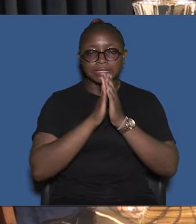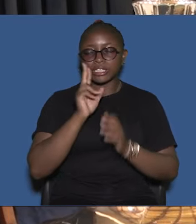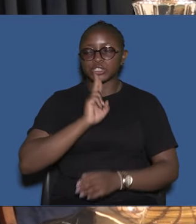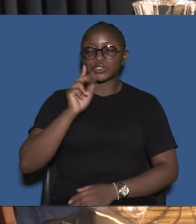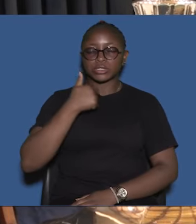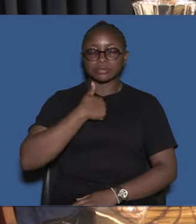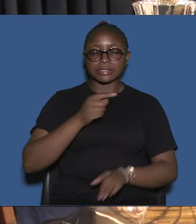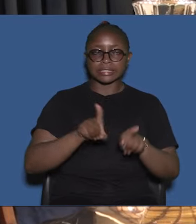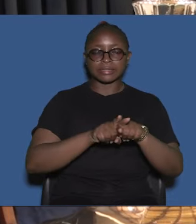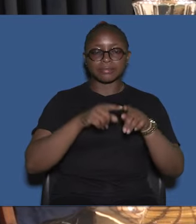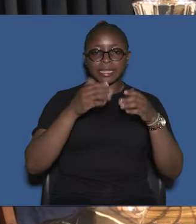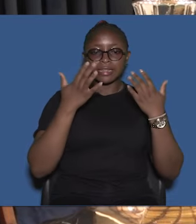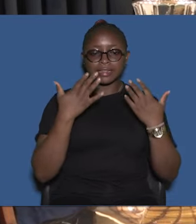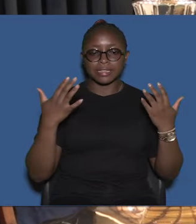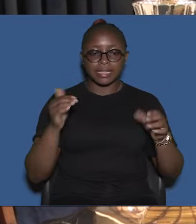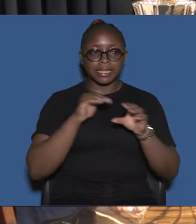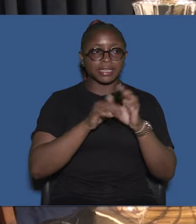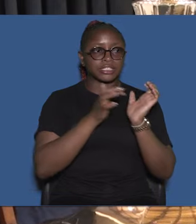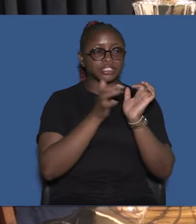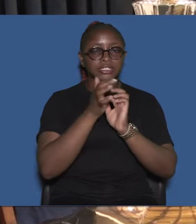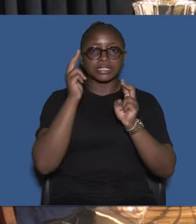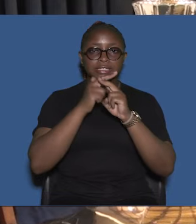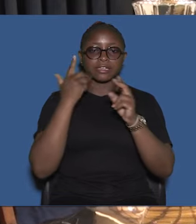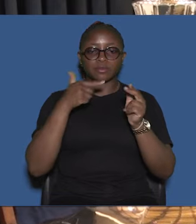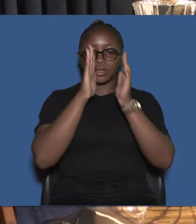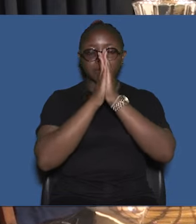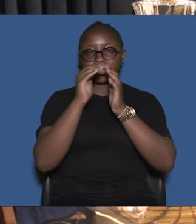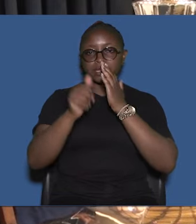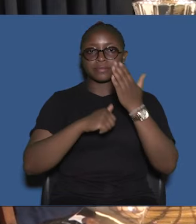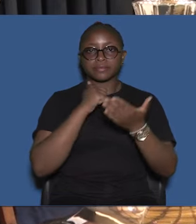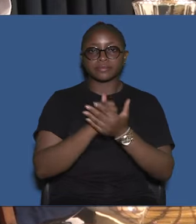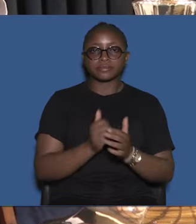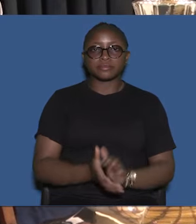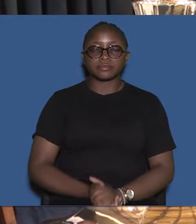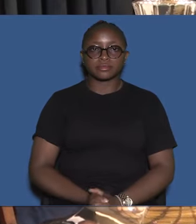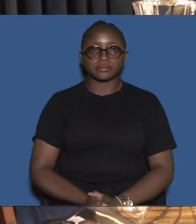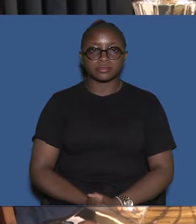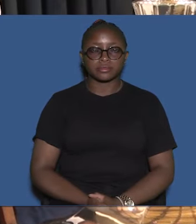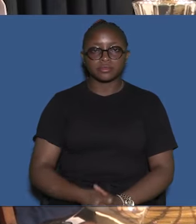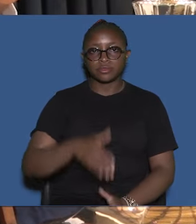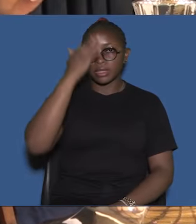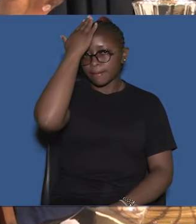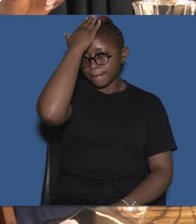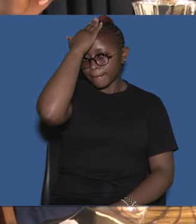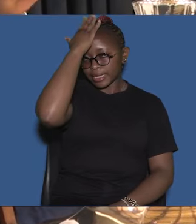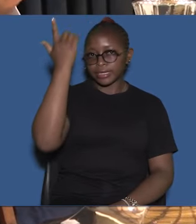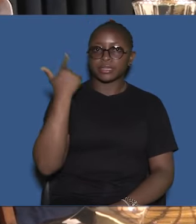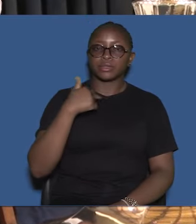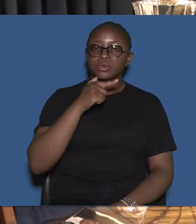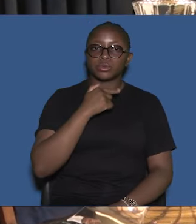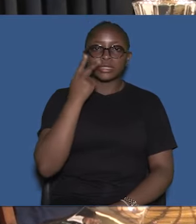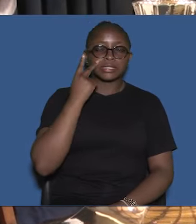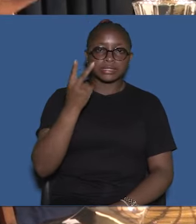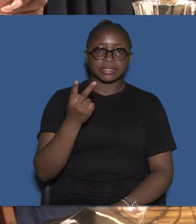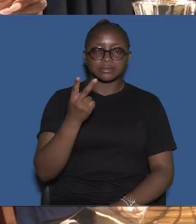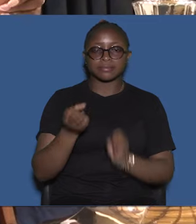In Jesus' name we pray. Amen. So on Monday, we looked at the definition and the examples.